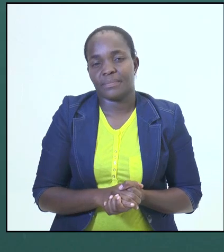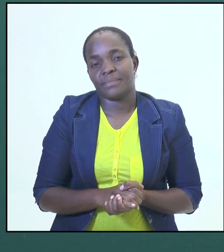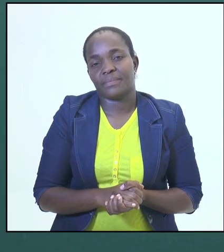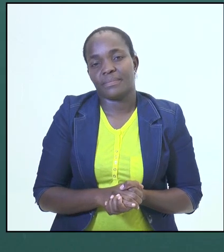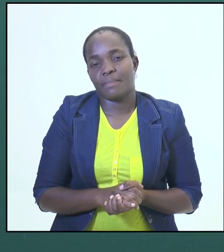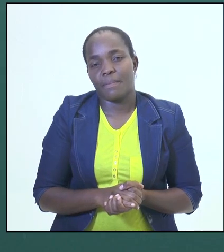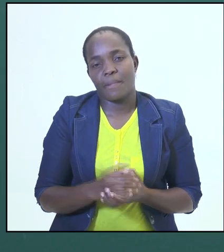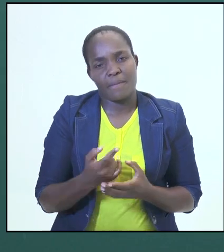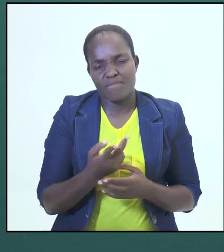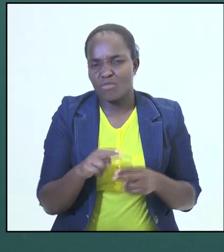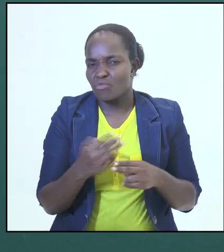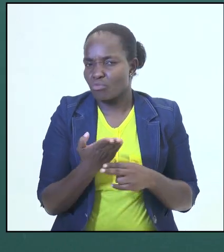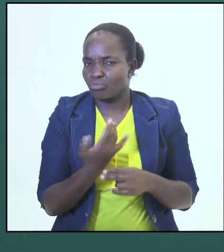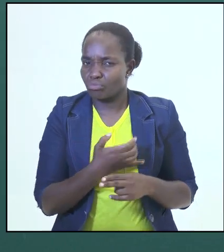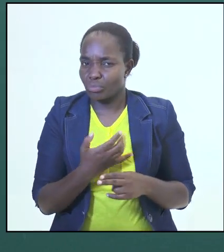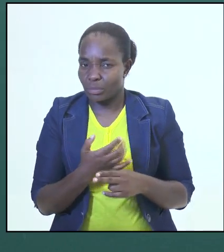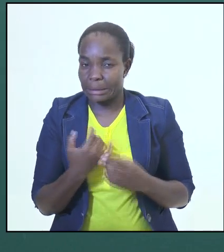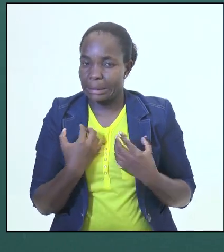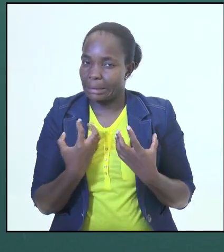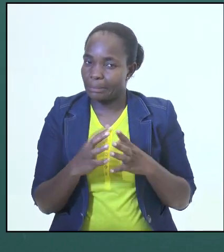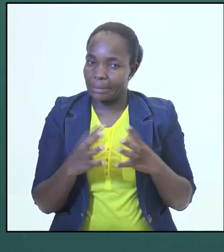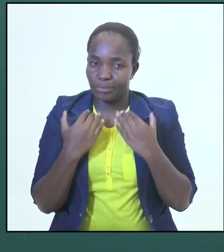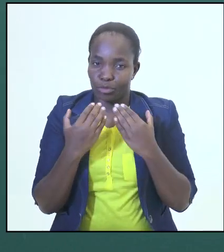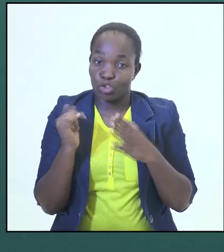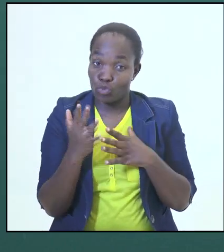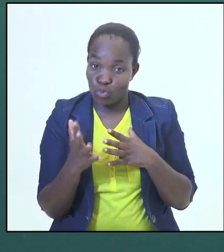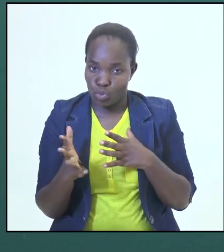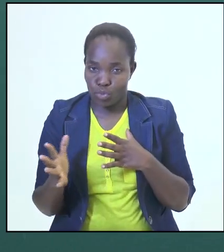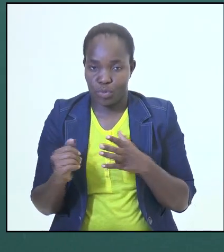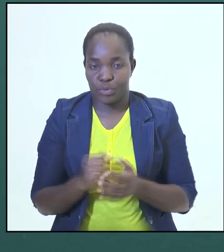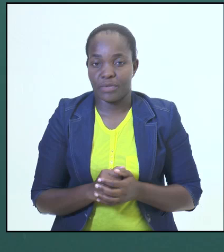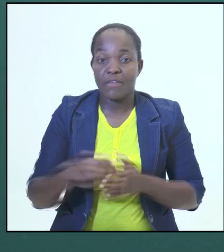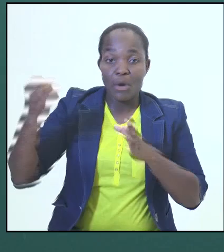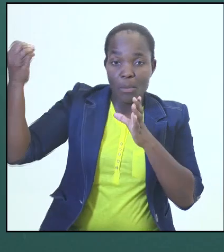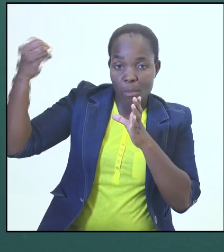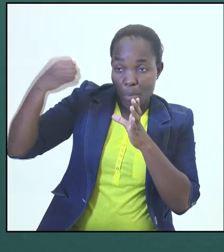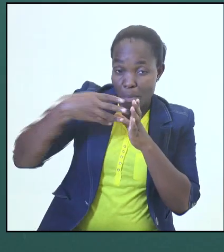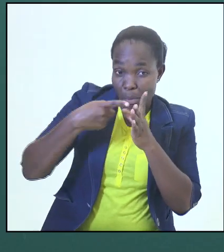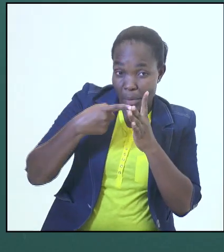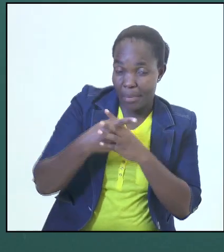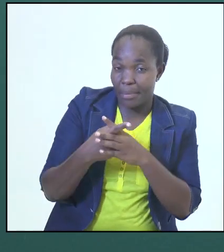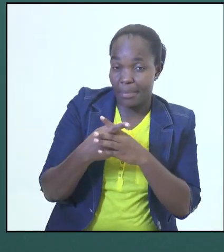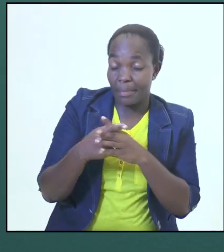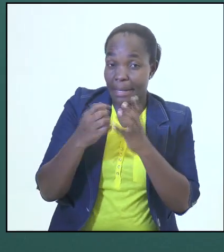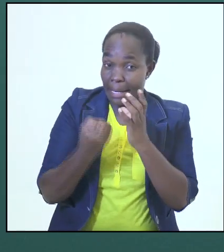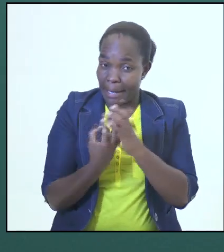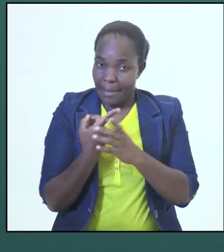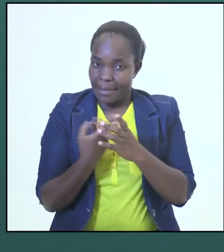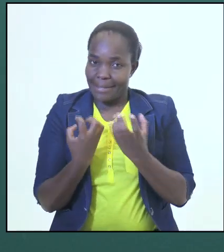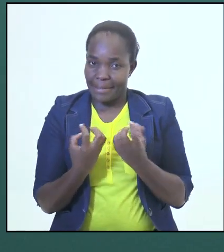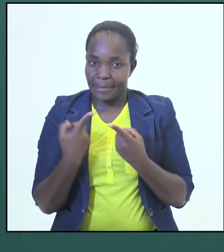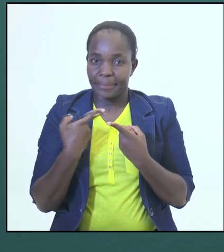ingredient for all life, water. For photosynthesis to take place, a plant needs the